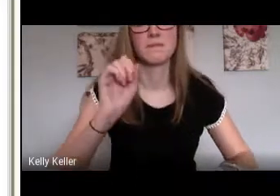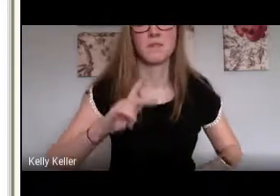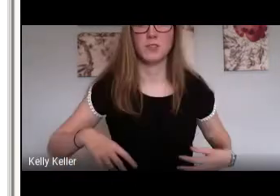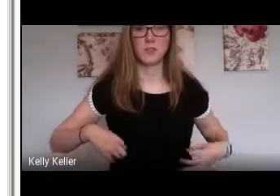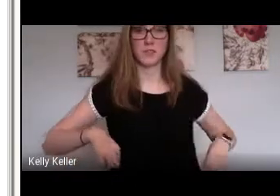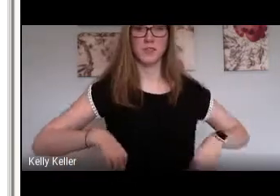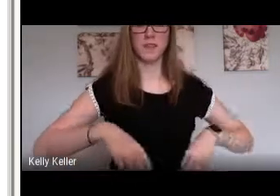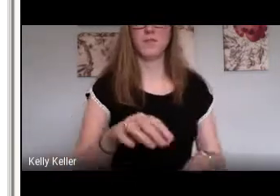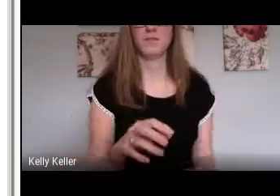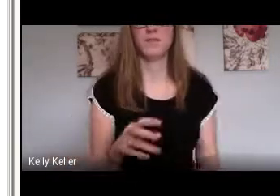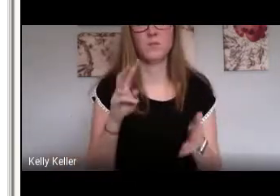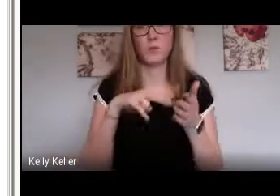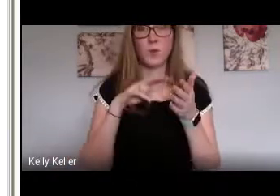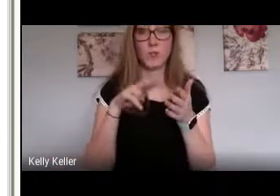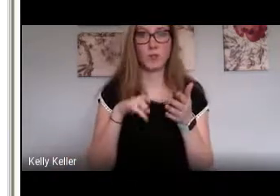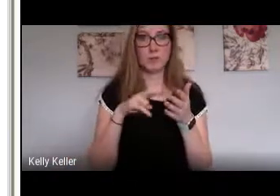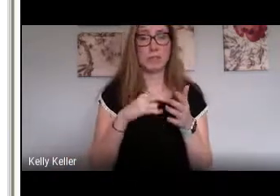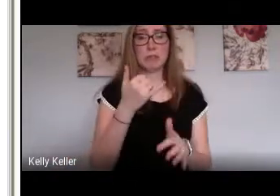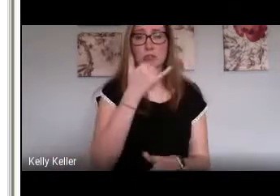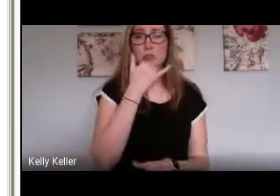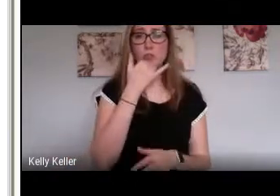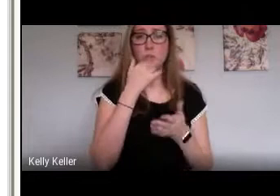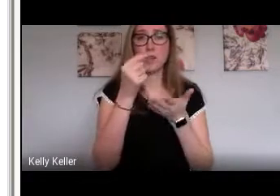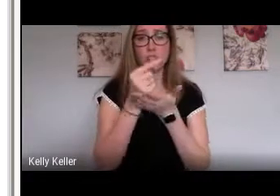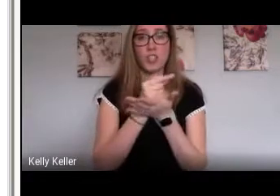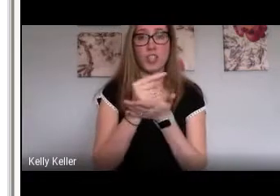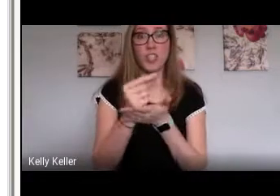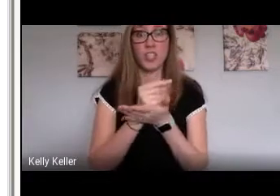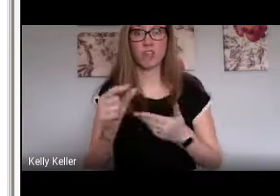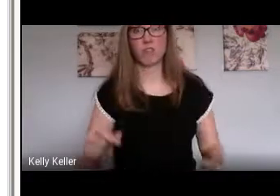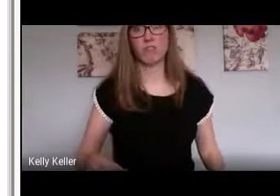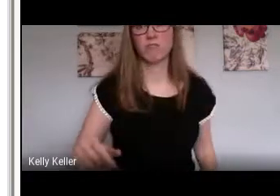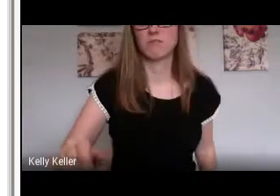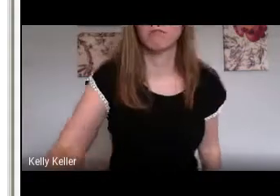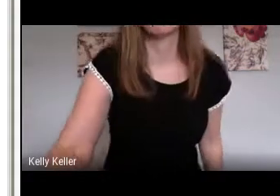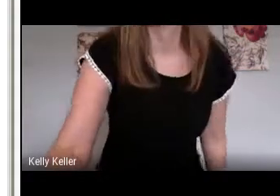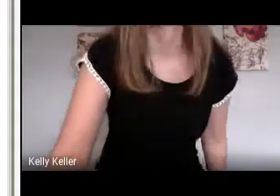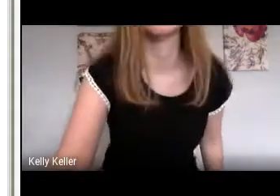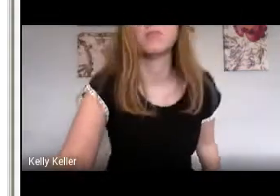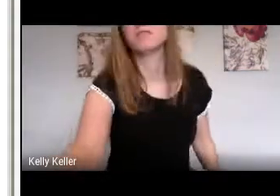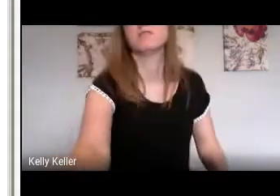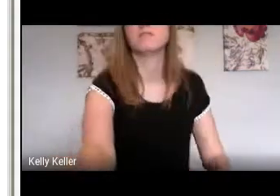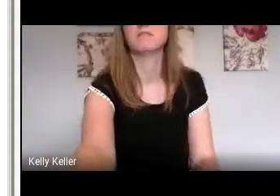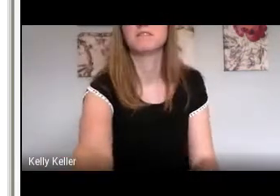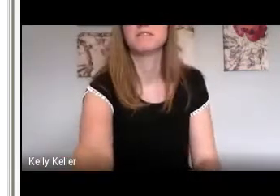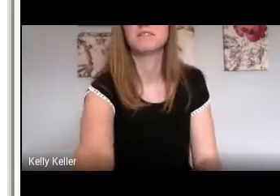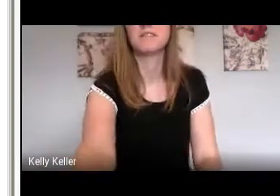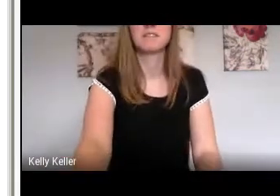okay we're gonna read too much glue oh no